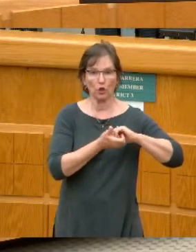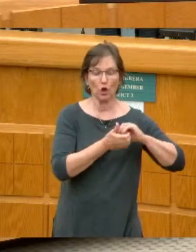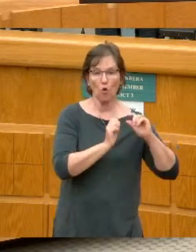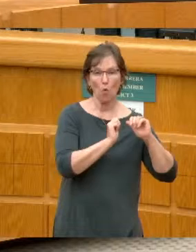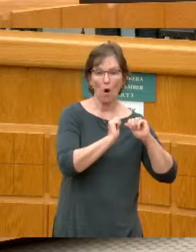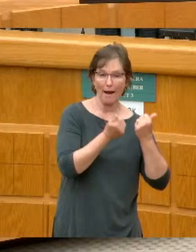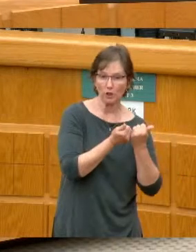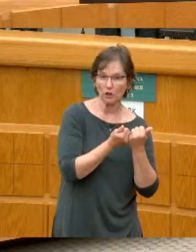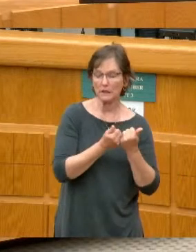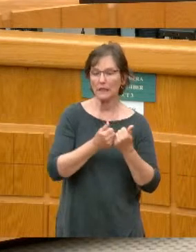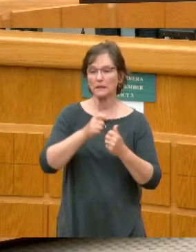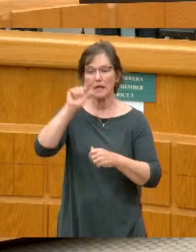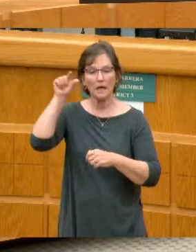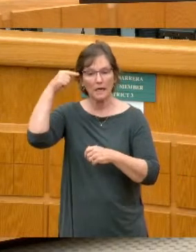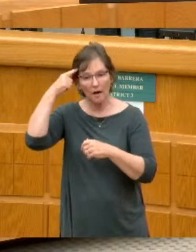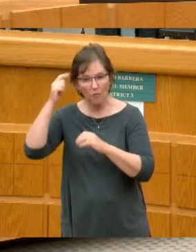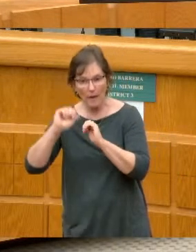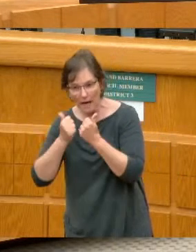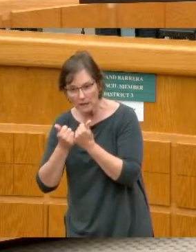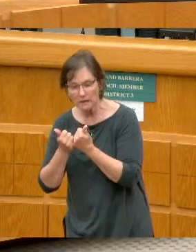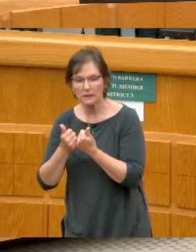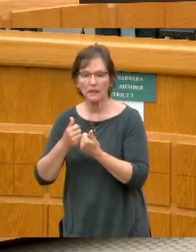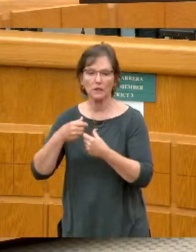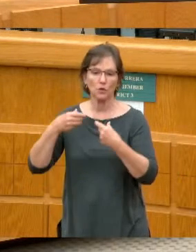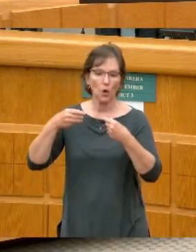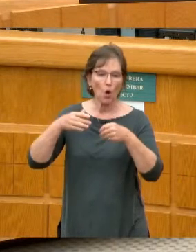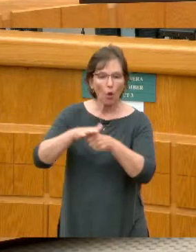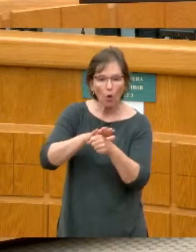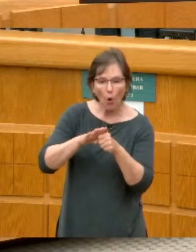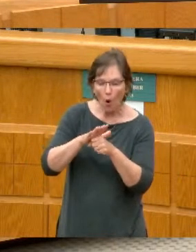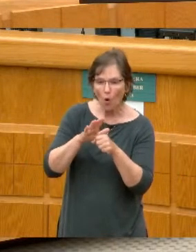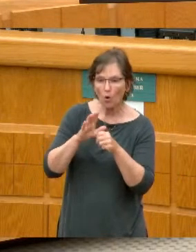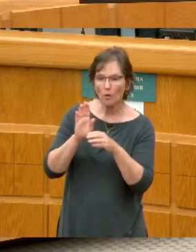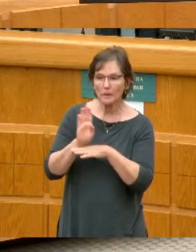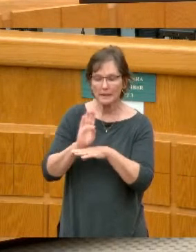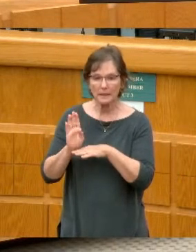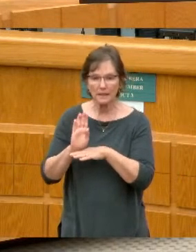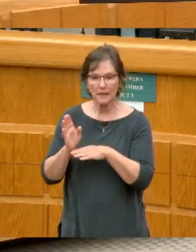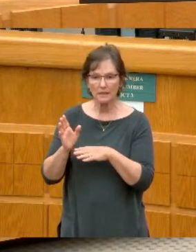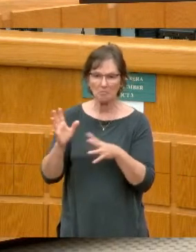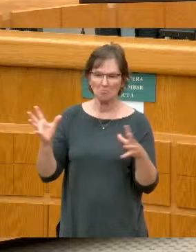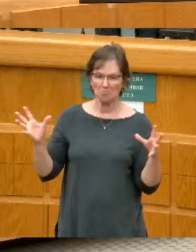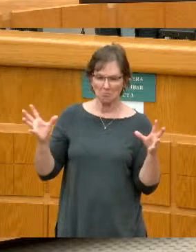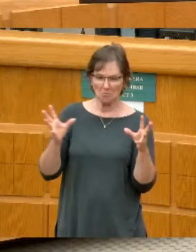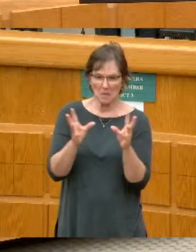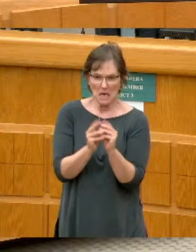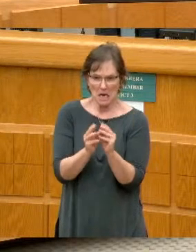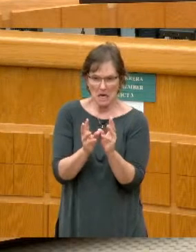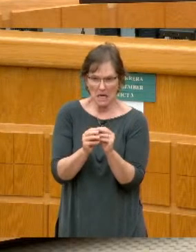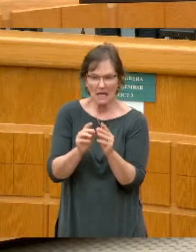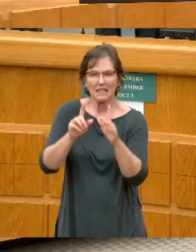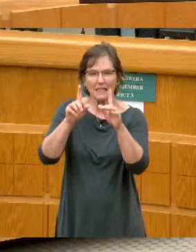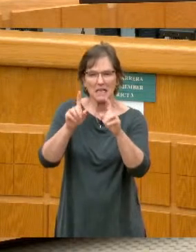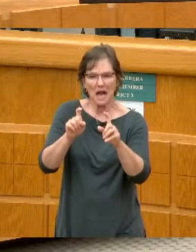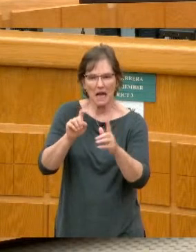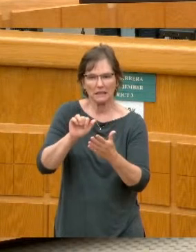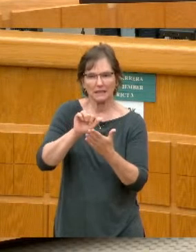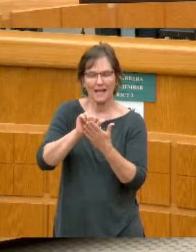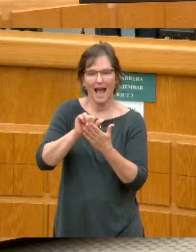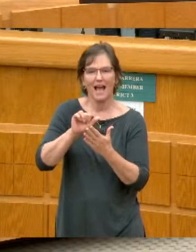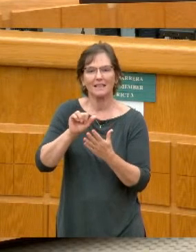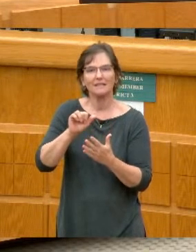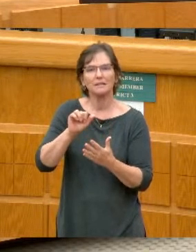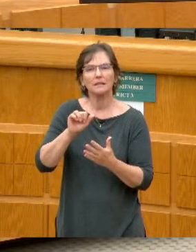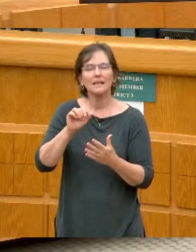it a COVID-19 virtual tabletop exercise, and over 1,000 local, state, federal,